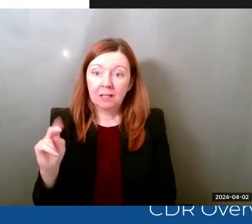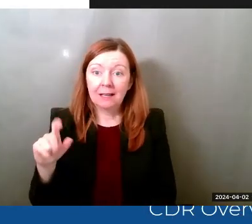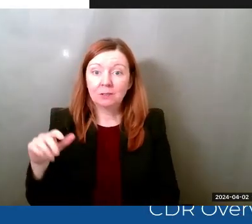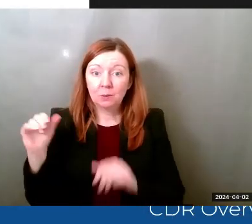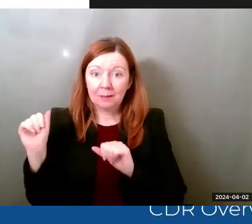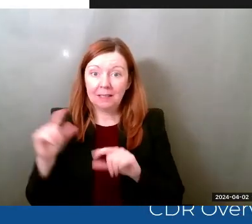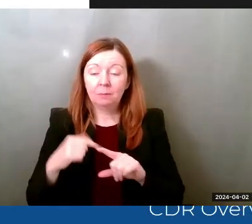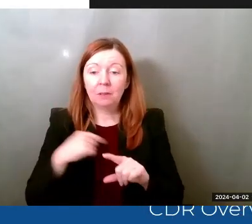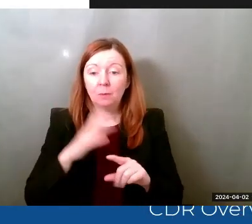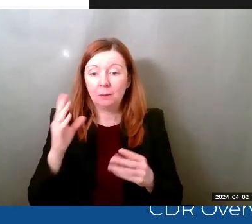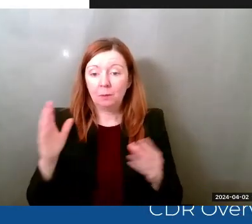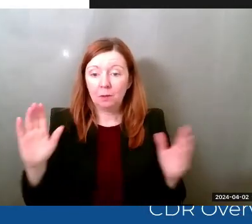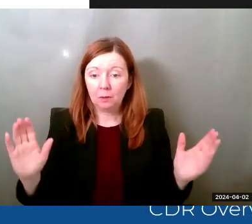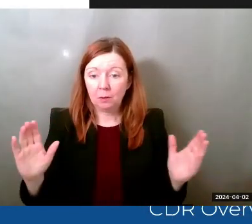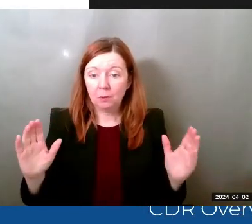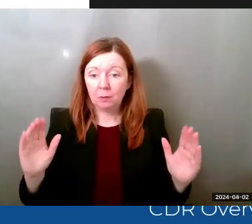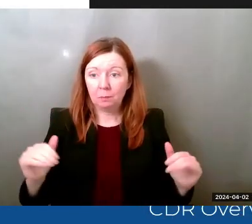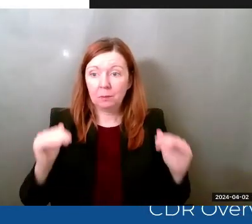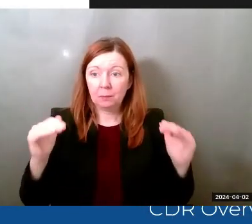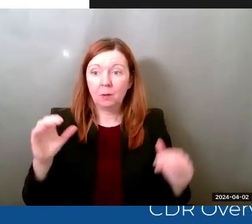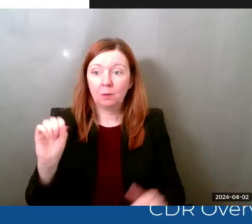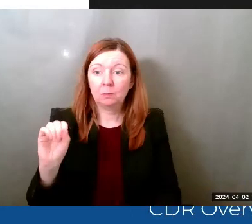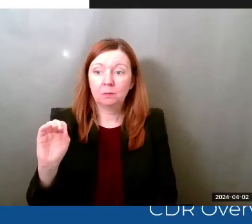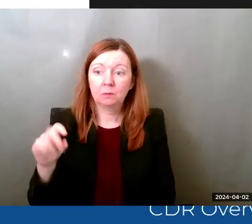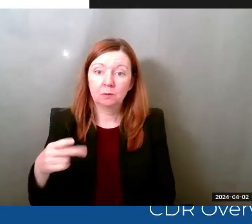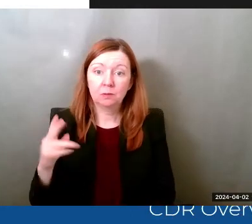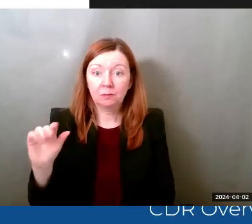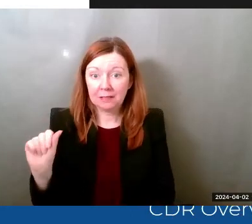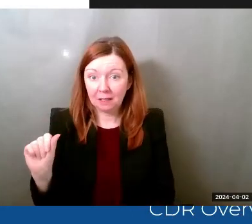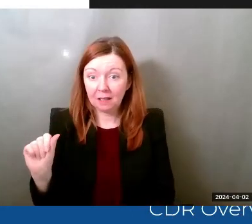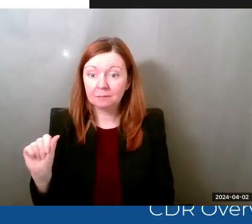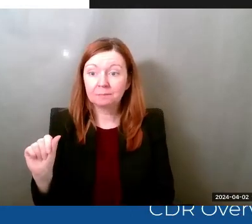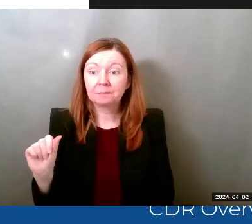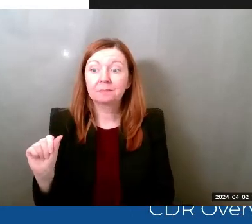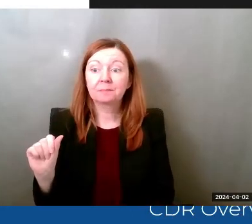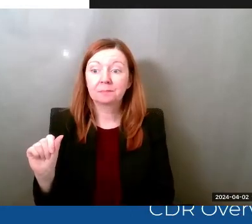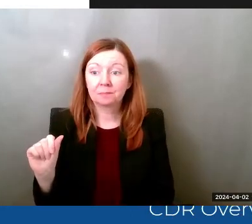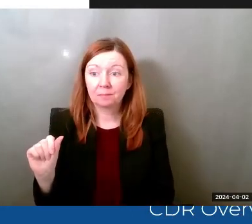leave, but we will promote Sophia